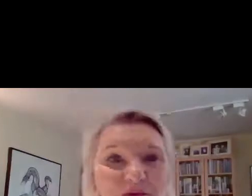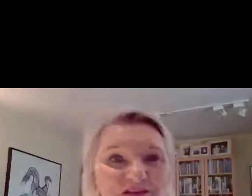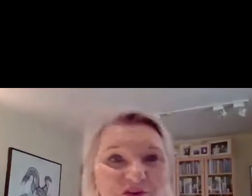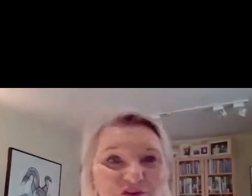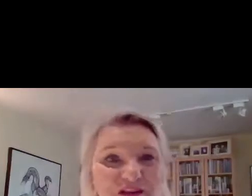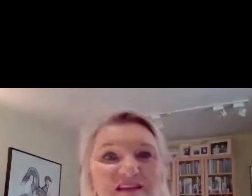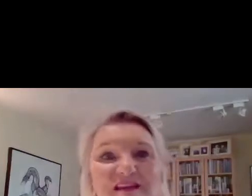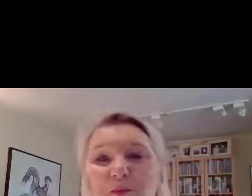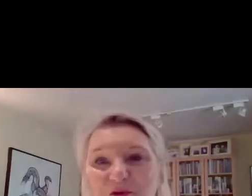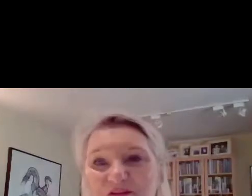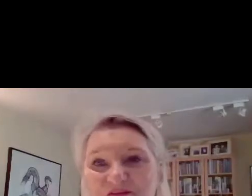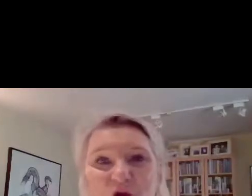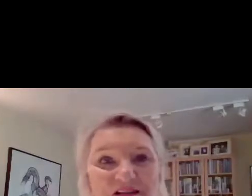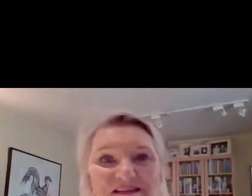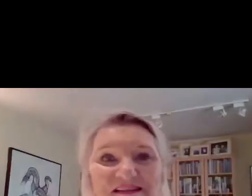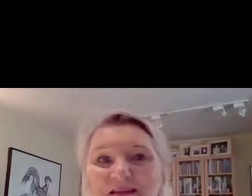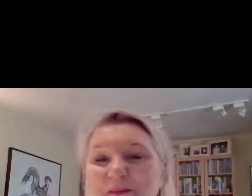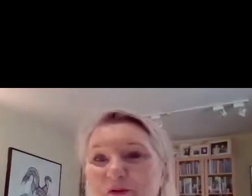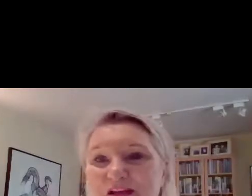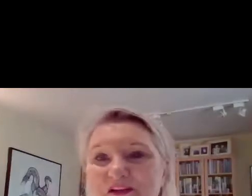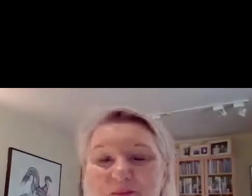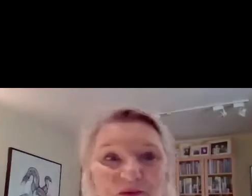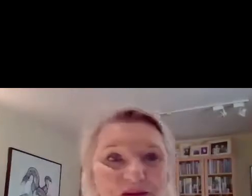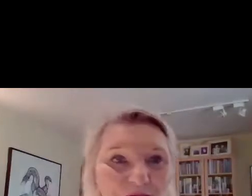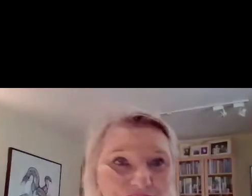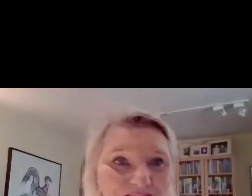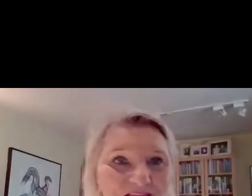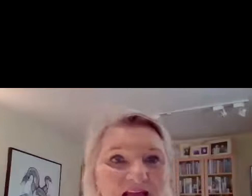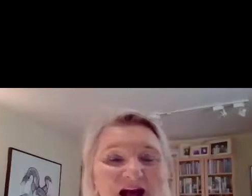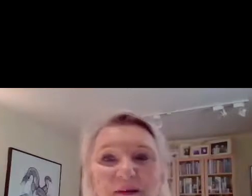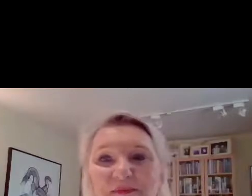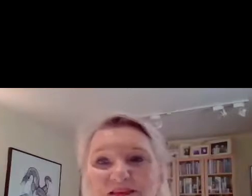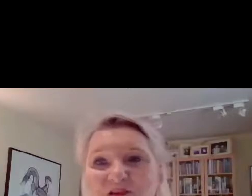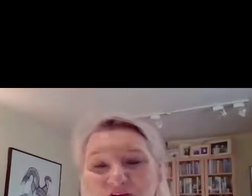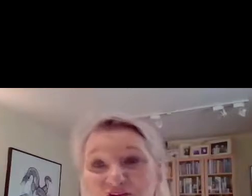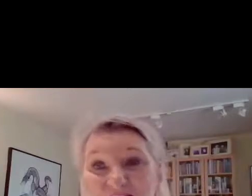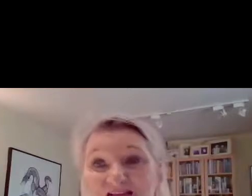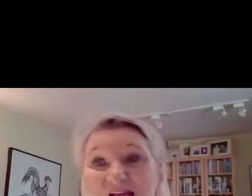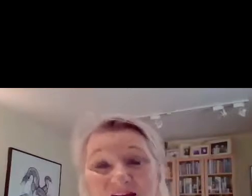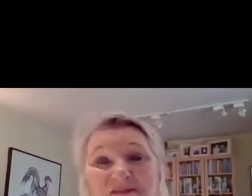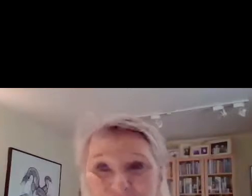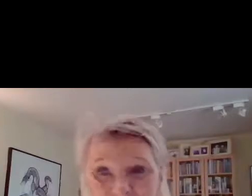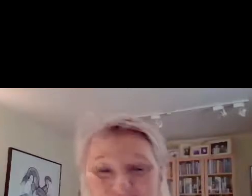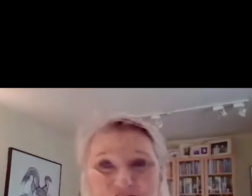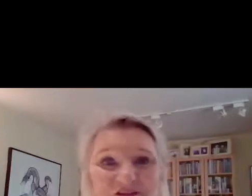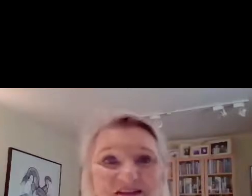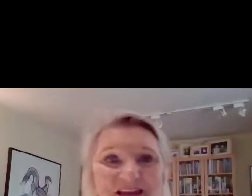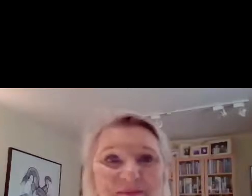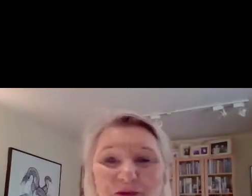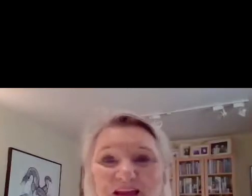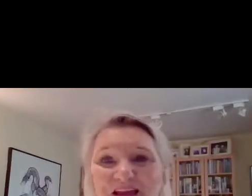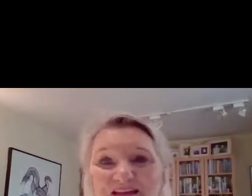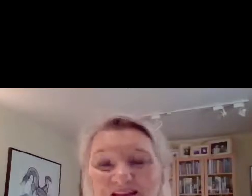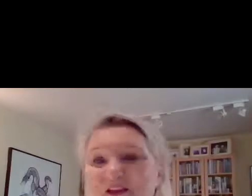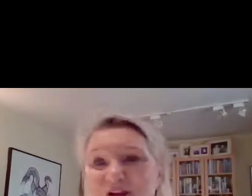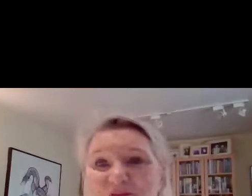ongoing research into the importance of the arts in city building and community building. These arts chats have and continue today to